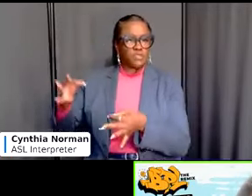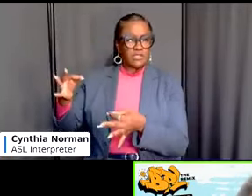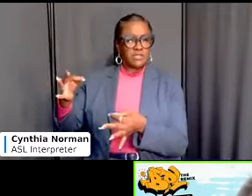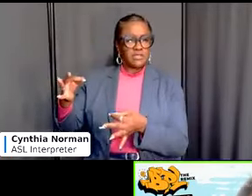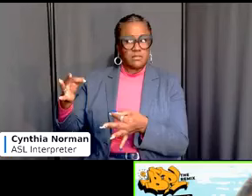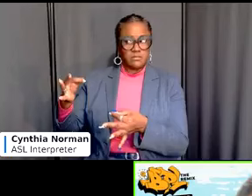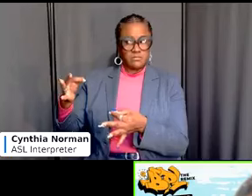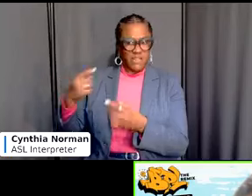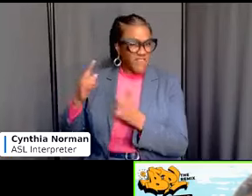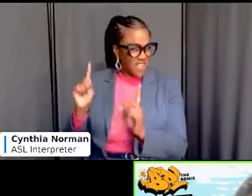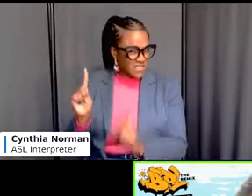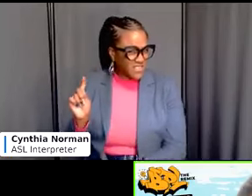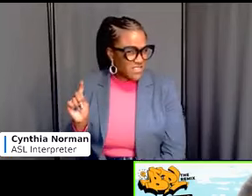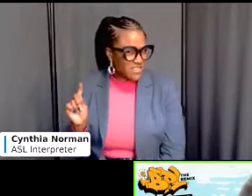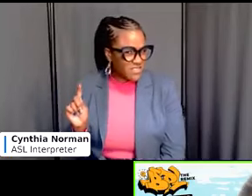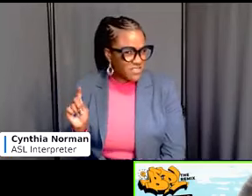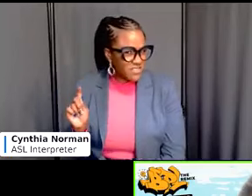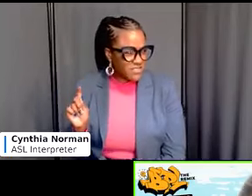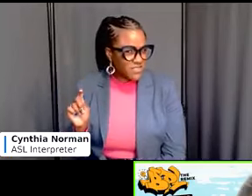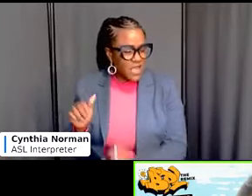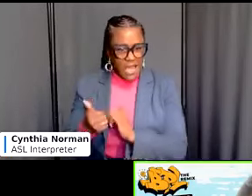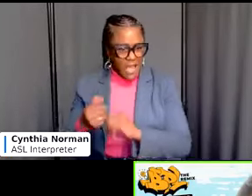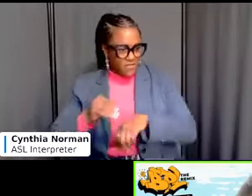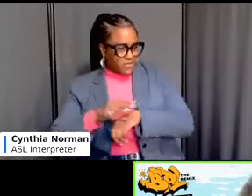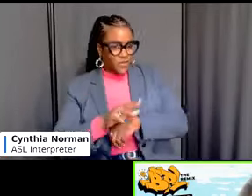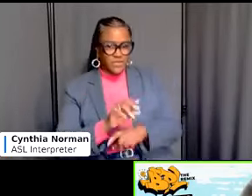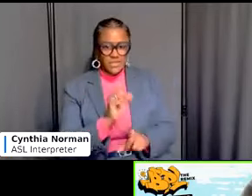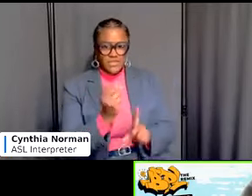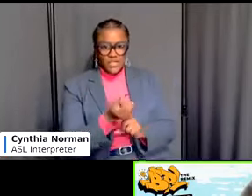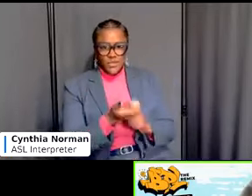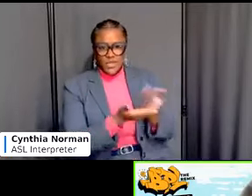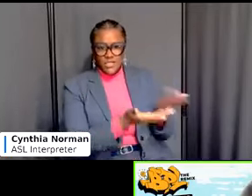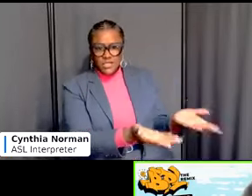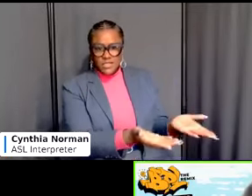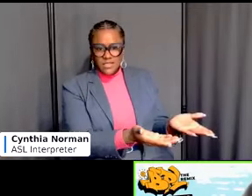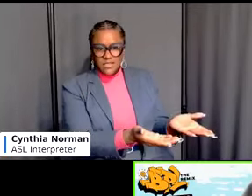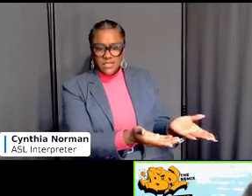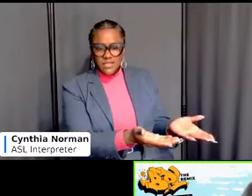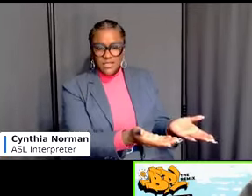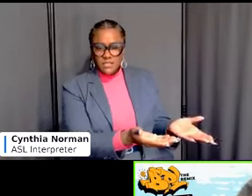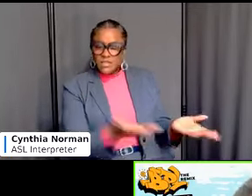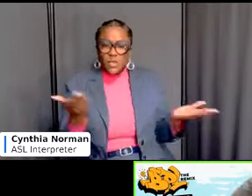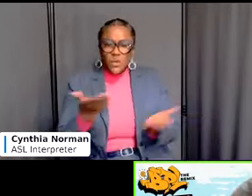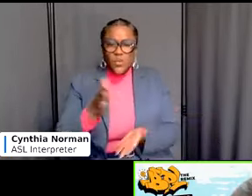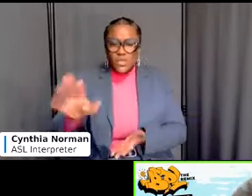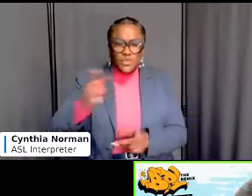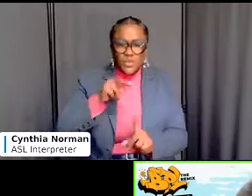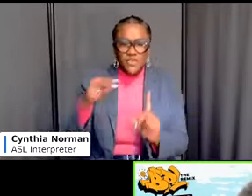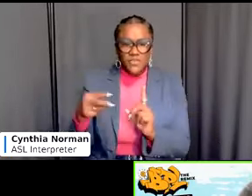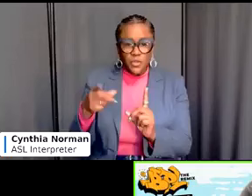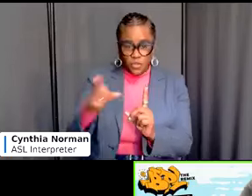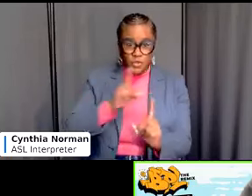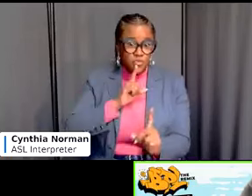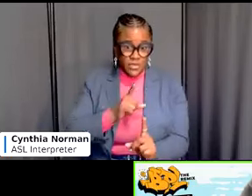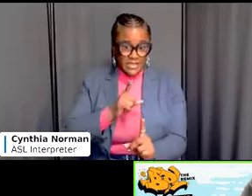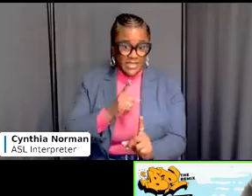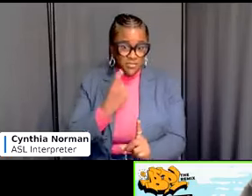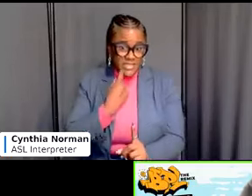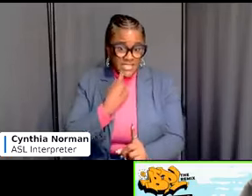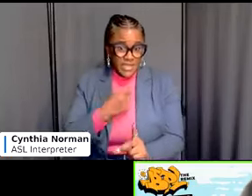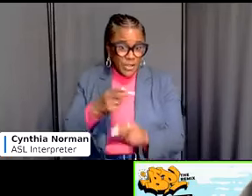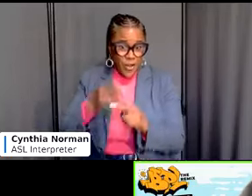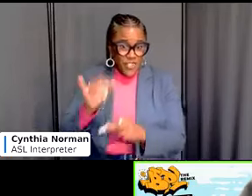effective? How have they influenced the situation on the ground? What's your view? I mean, you just called it an